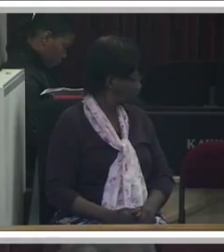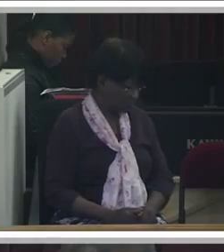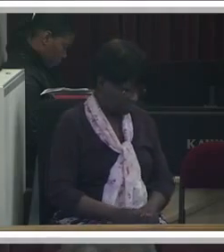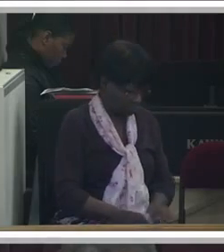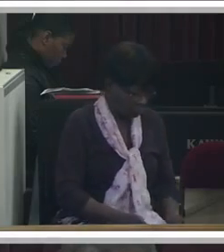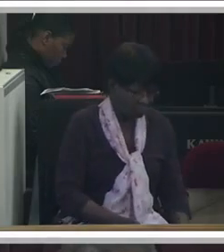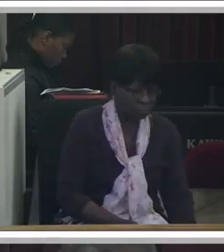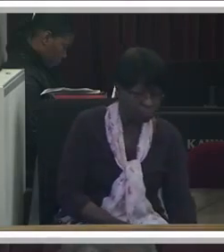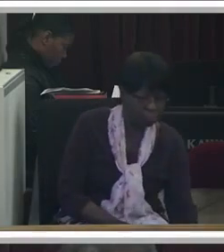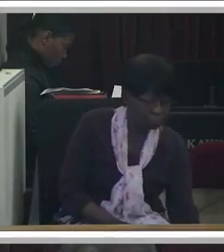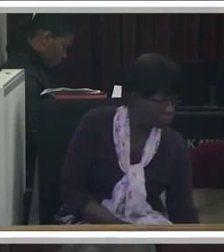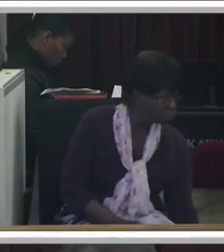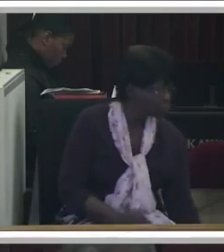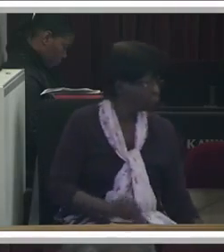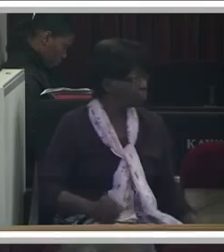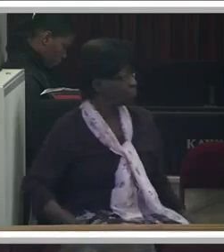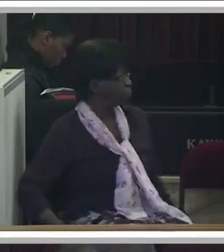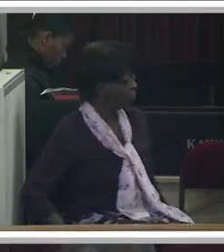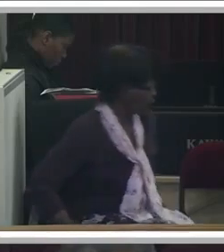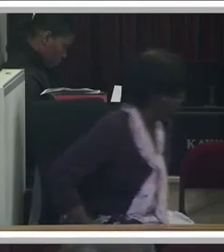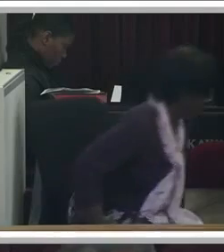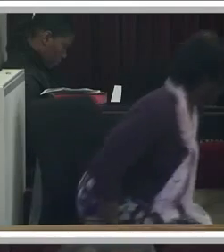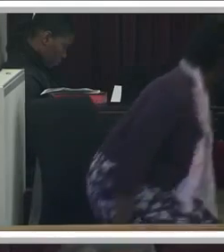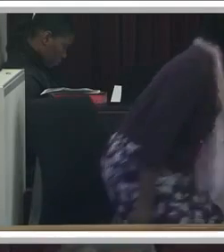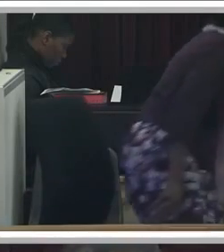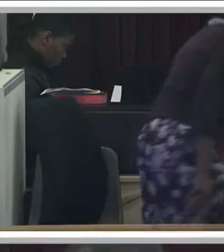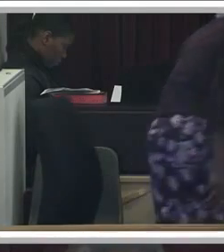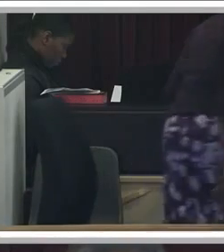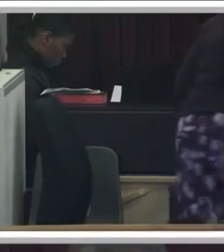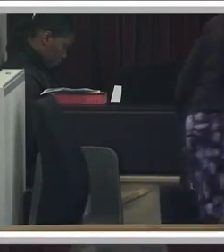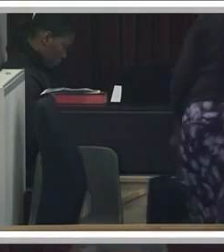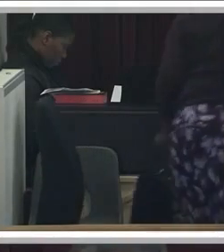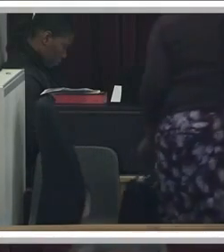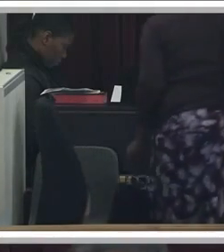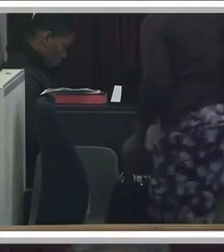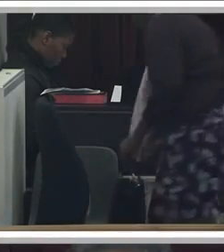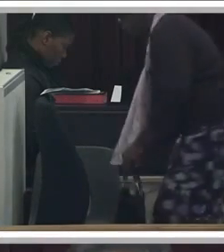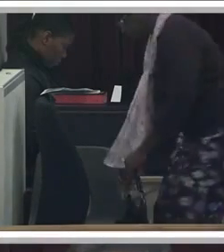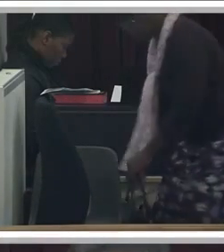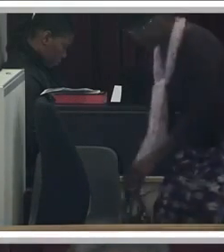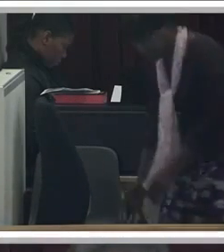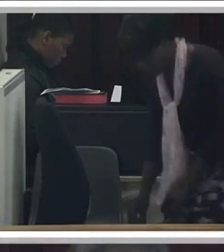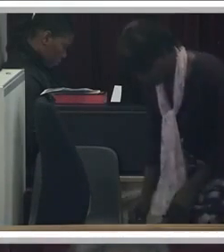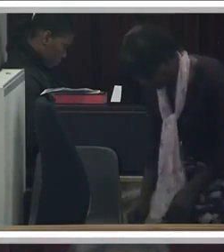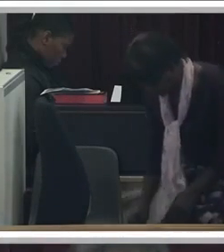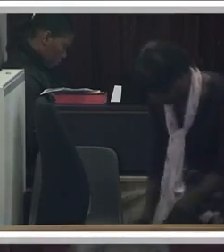normally the custom was that when people came for supper, their feet will be washed,